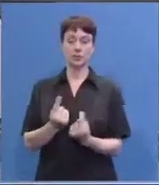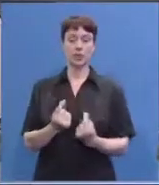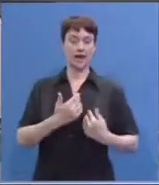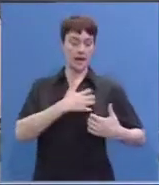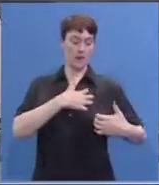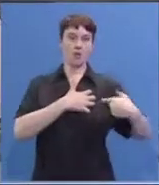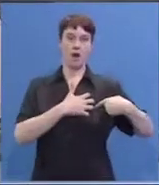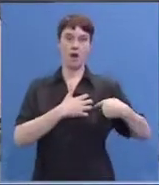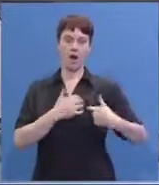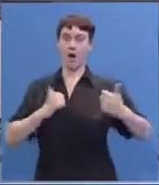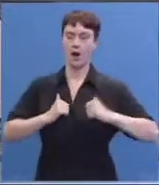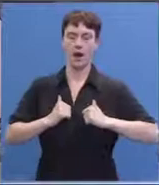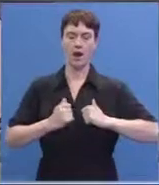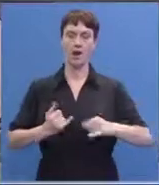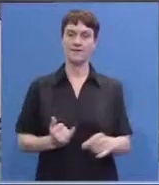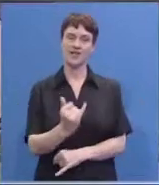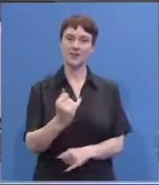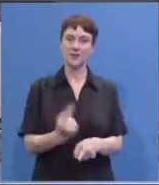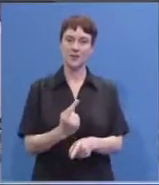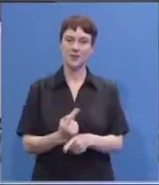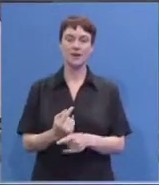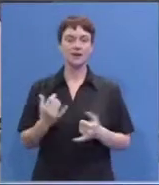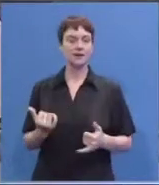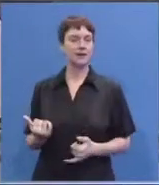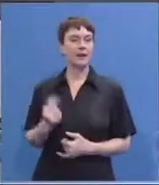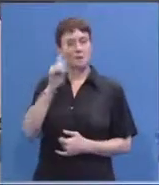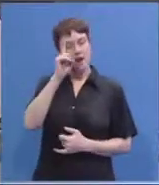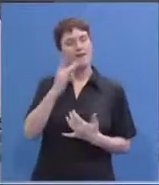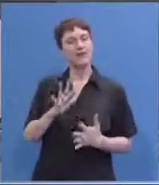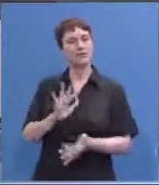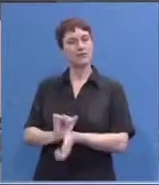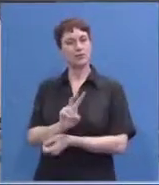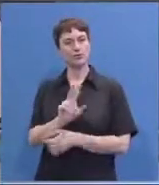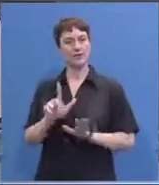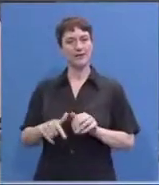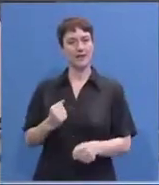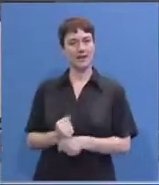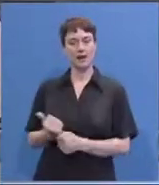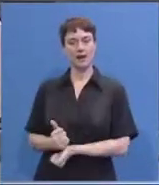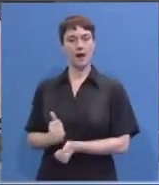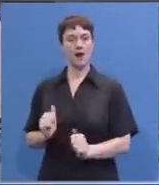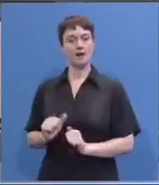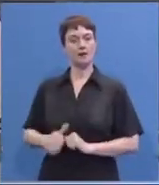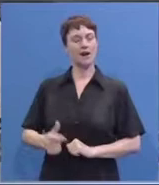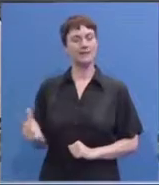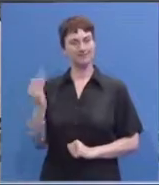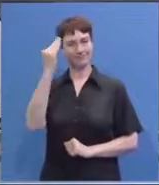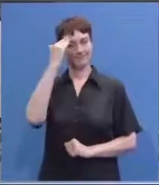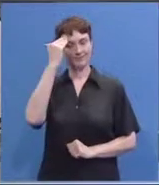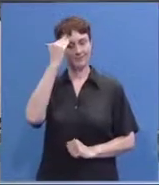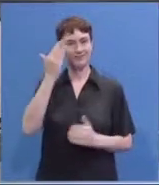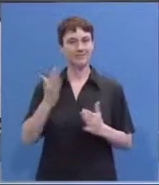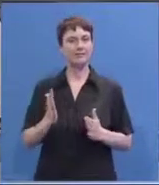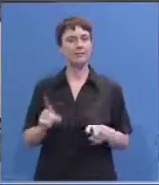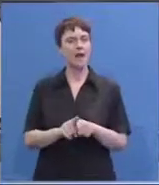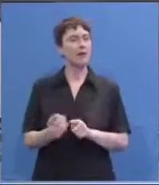emotional. And given the fact that he had come out of 27 years of prison, given the fact that what actually had transpired in apartheid